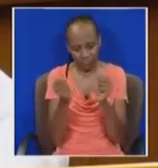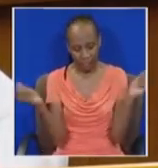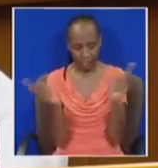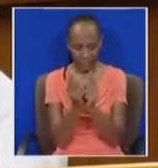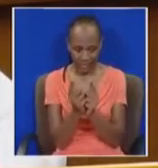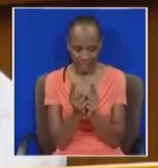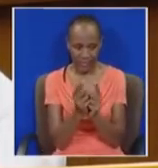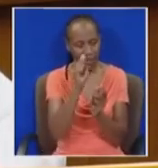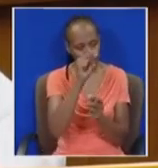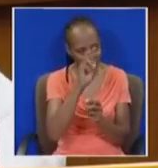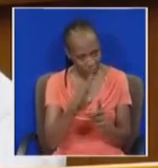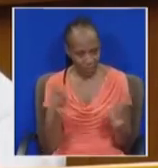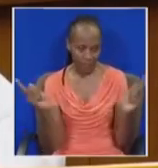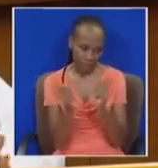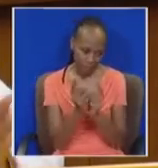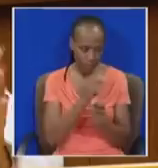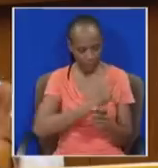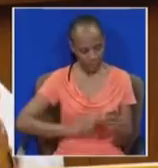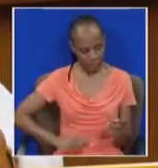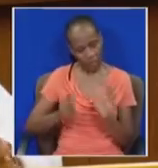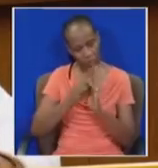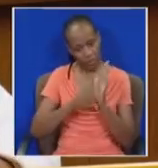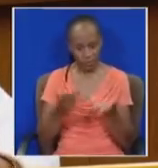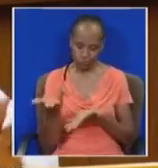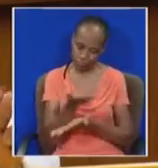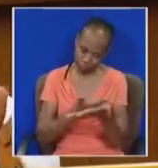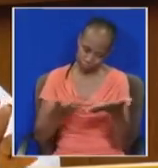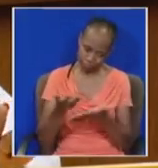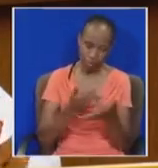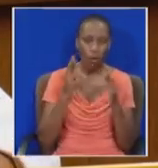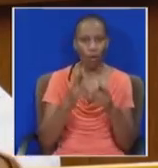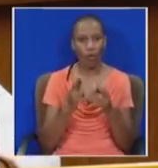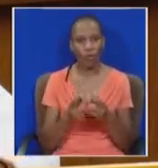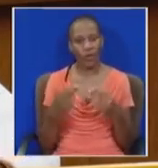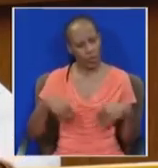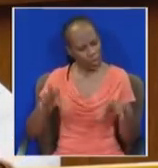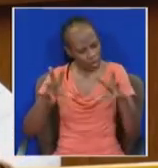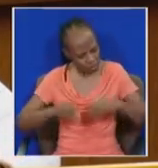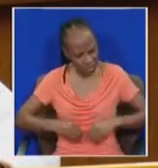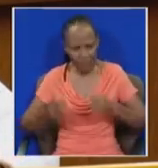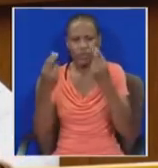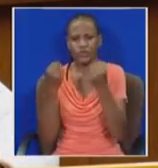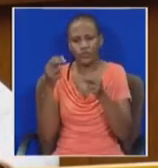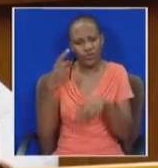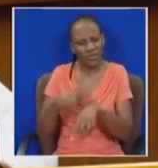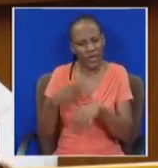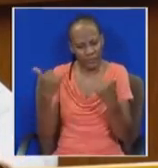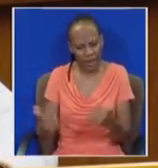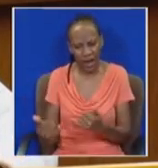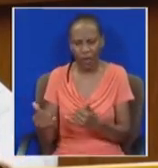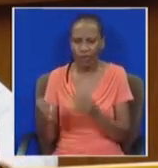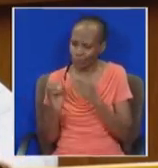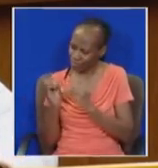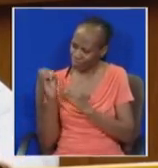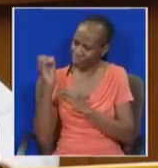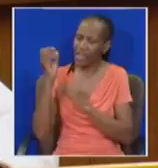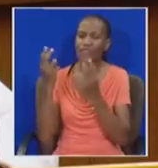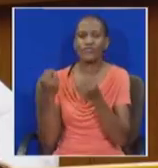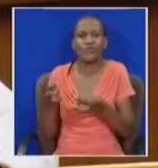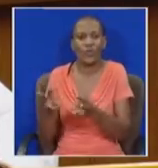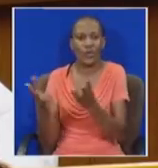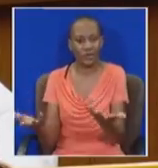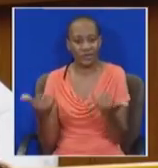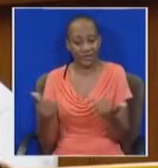and the ANC about these policies. We are thrilled that it's a new dawn where politics in South Africa will again become